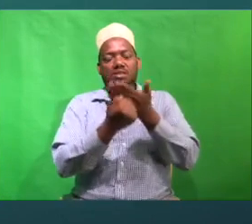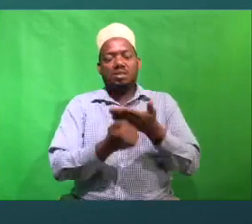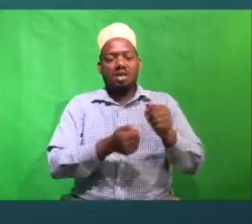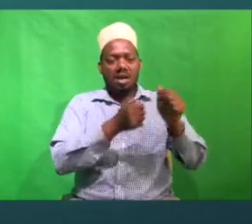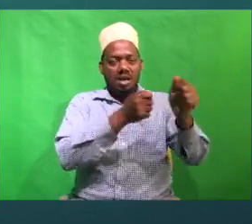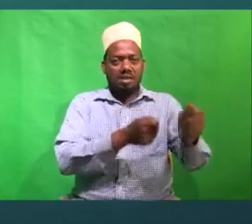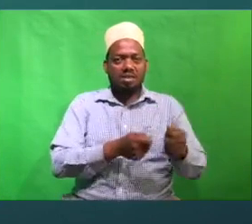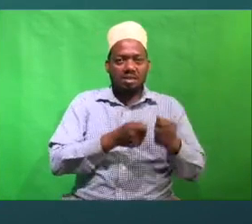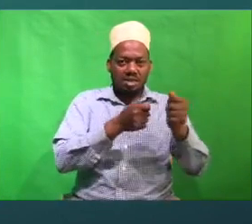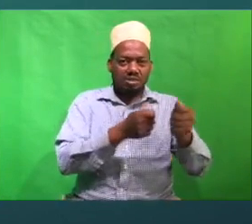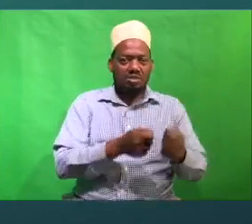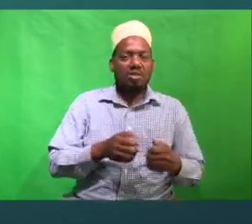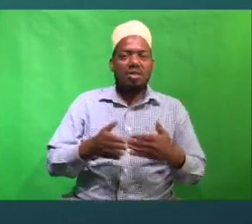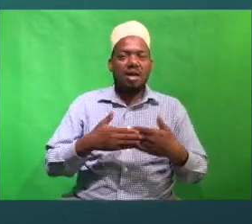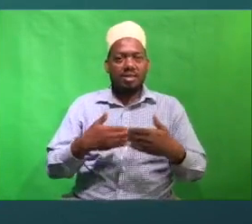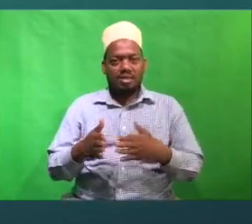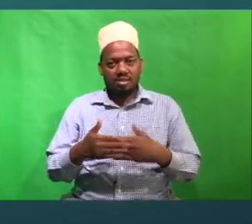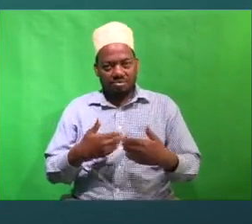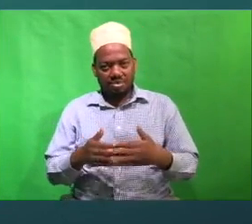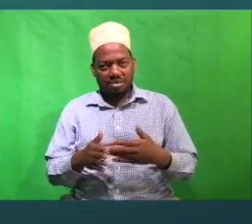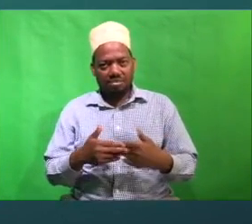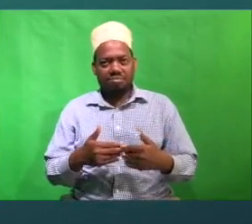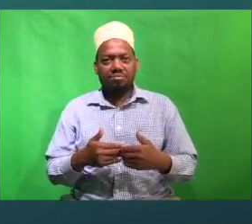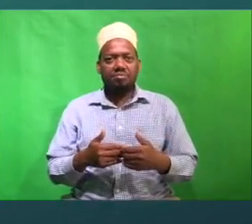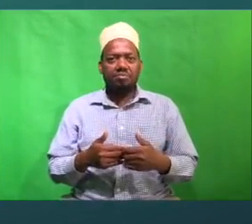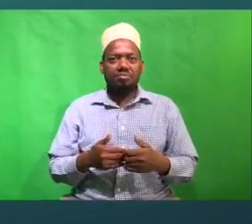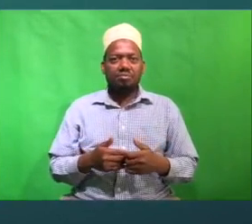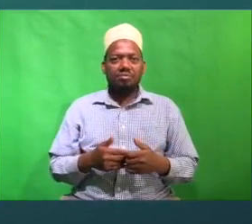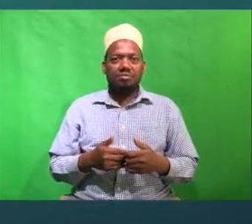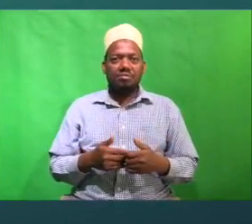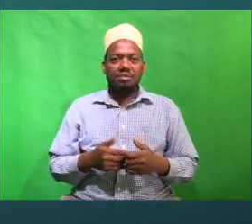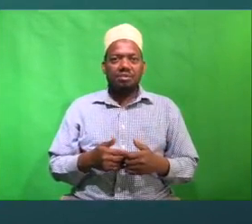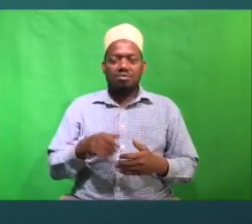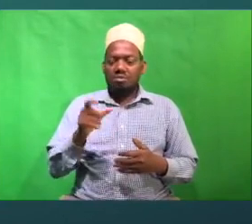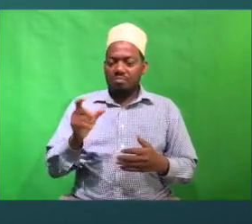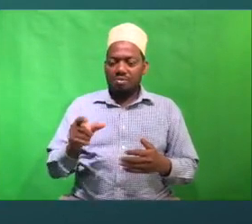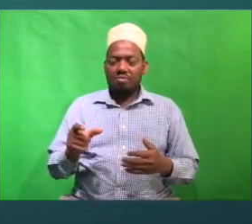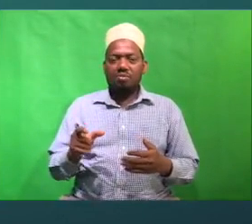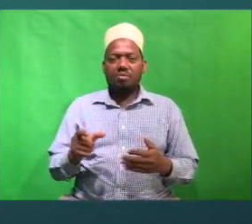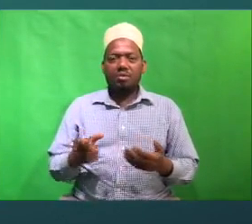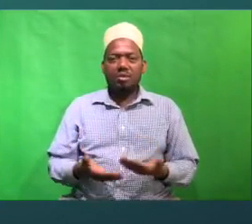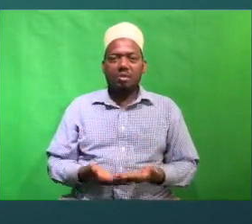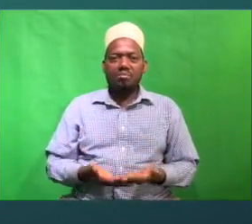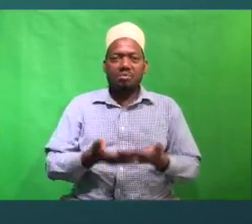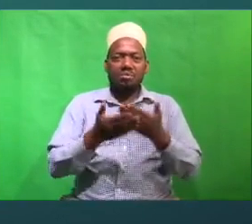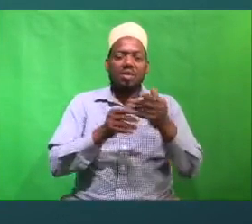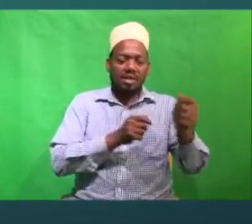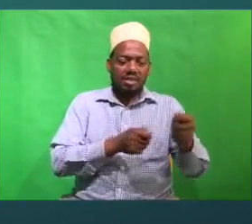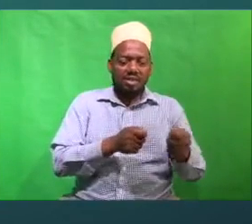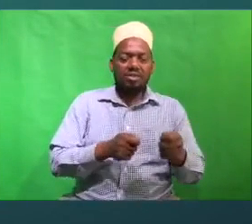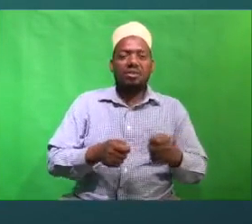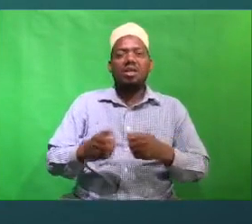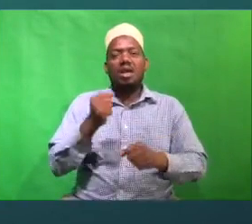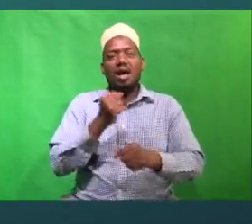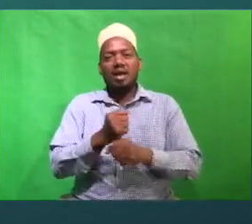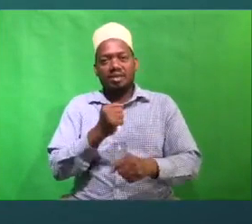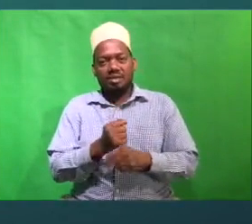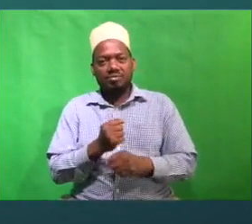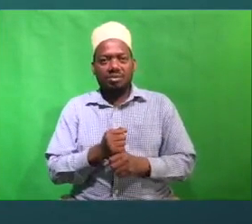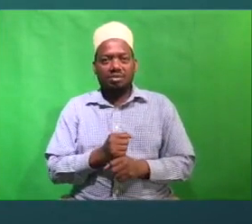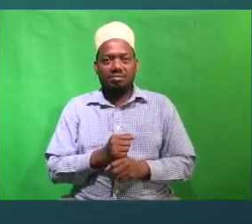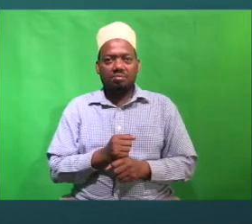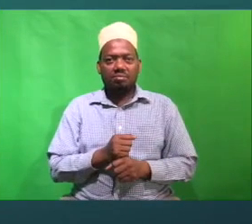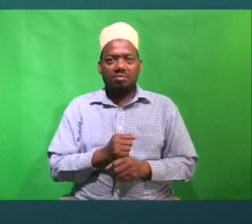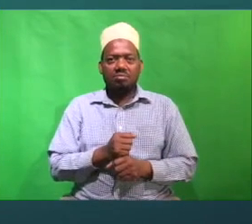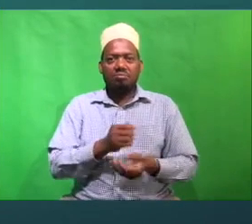support agricultural activities. So the people follow to participate in agricultural activities and also to live on their